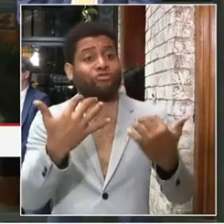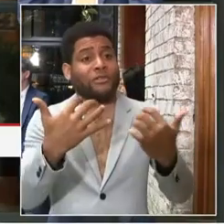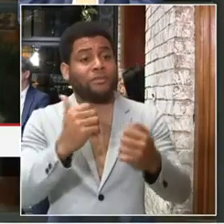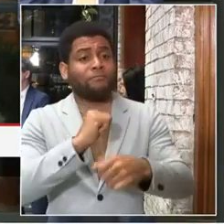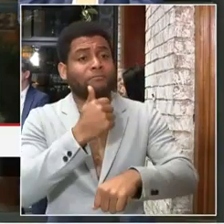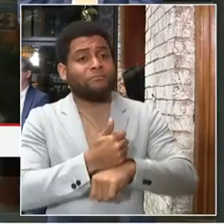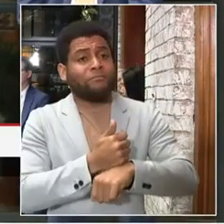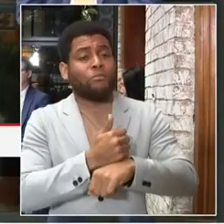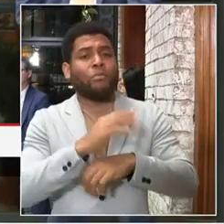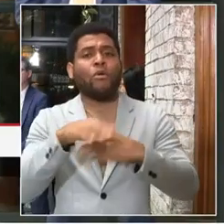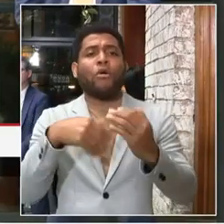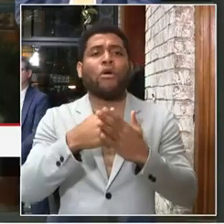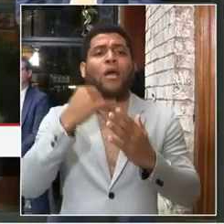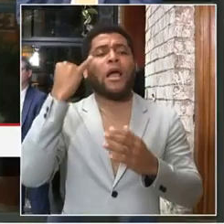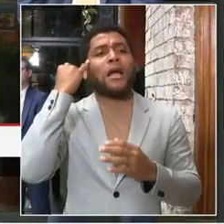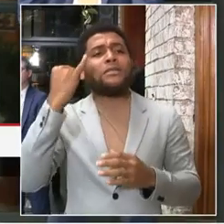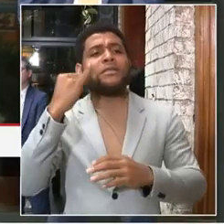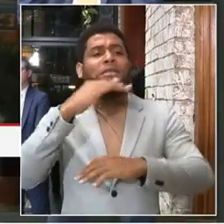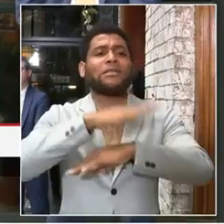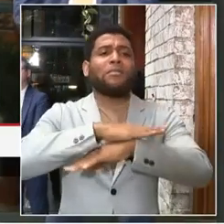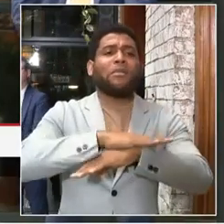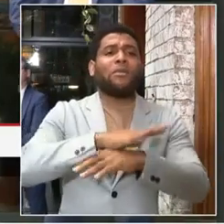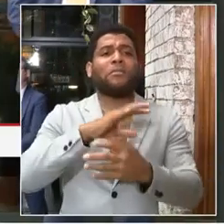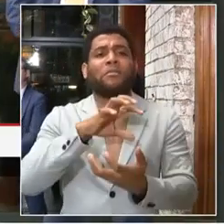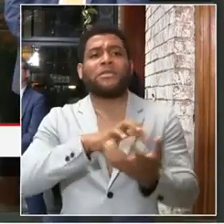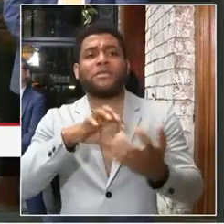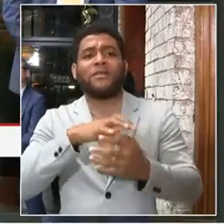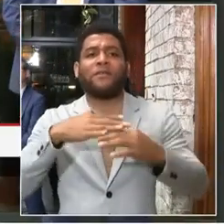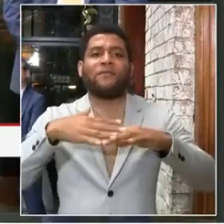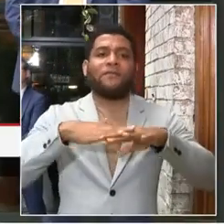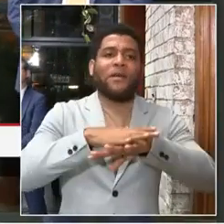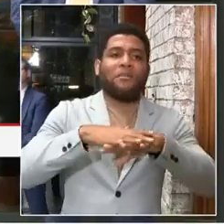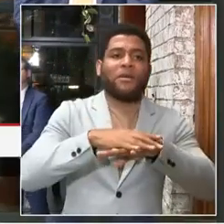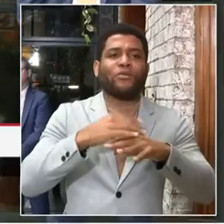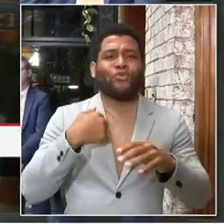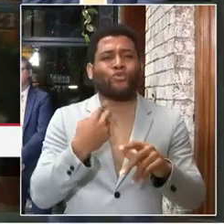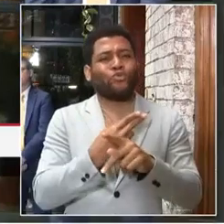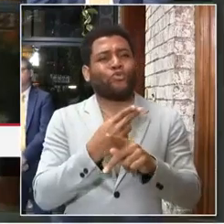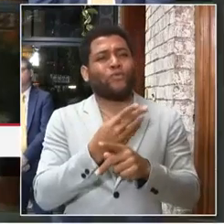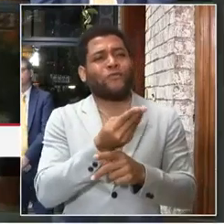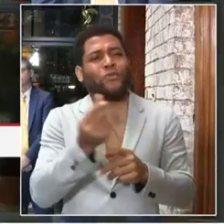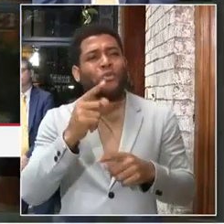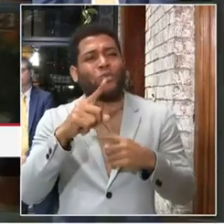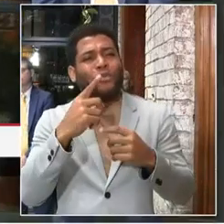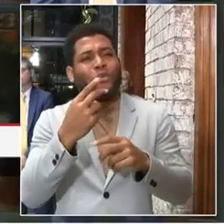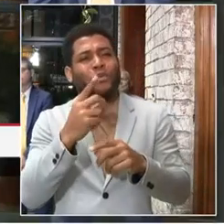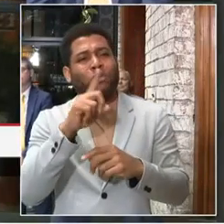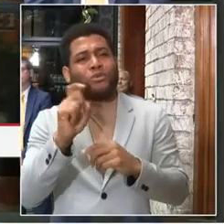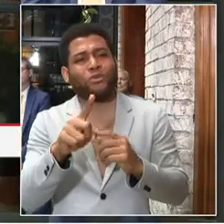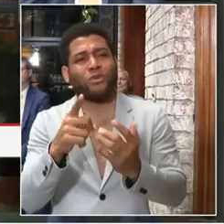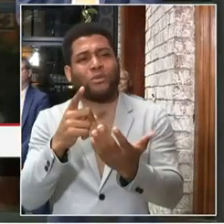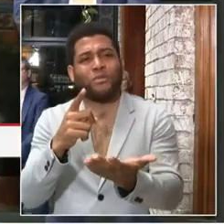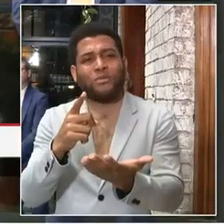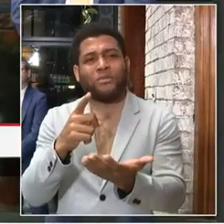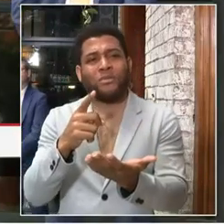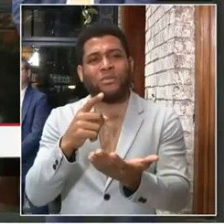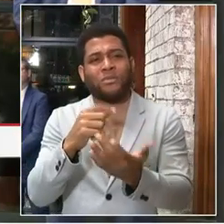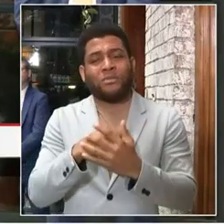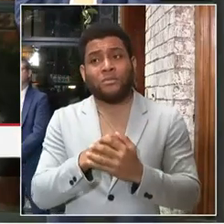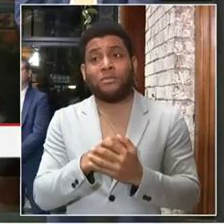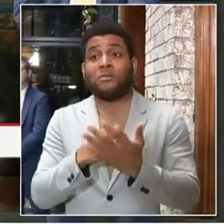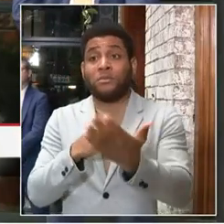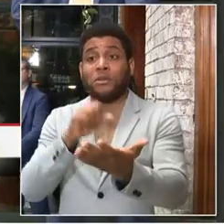a mix of vibrant uses. Okay, I'll take a couple more here and right behind you. Yes, sir. Yeah, so a